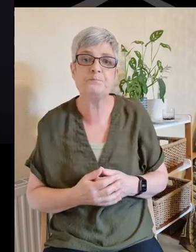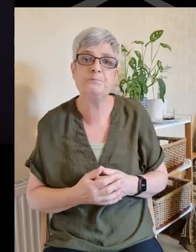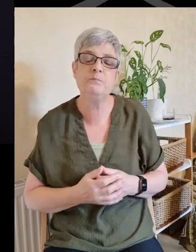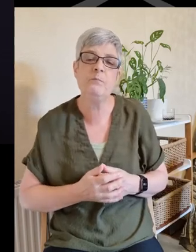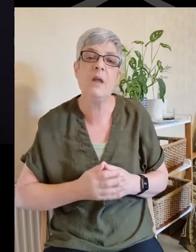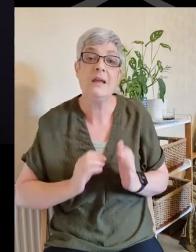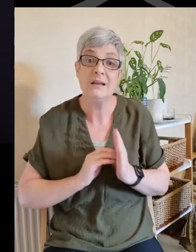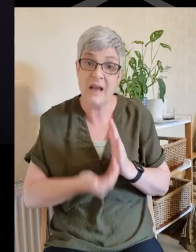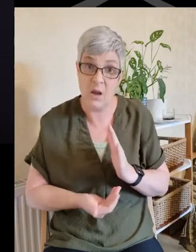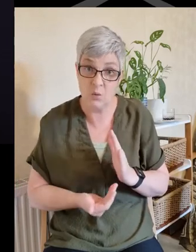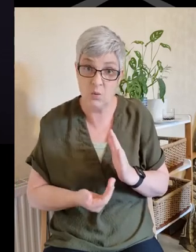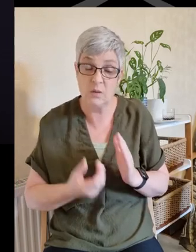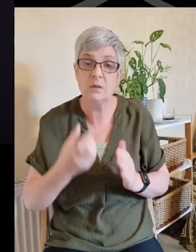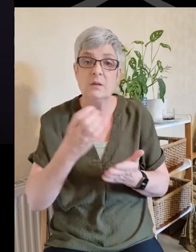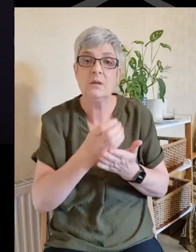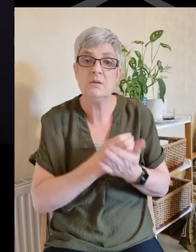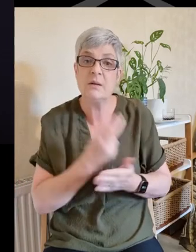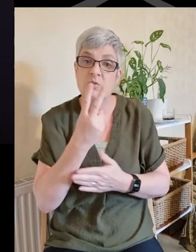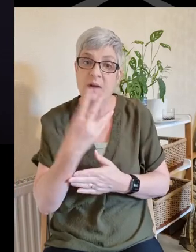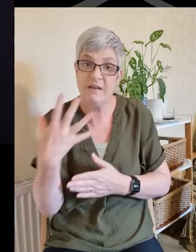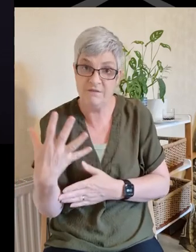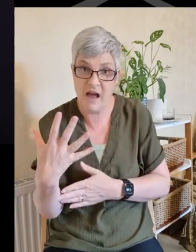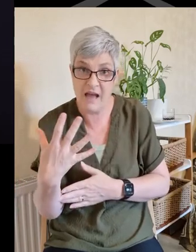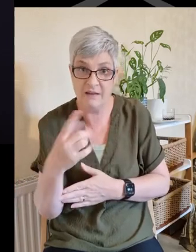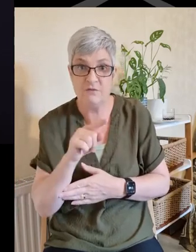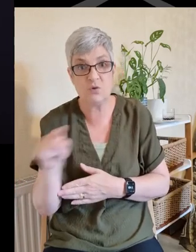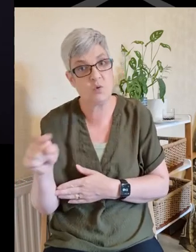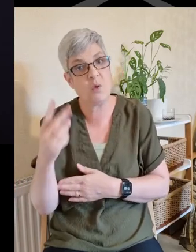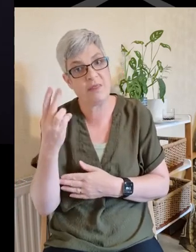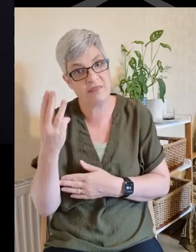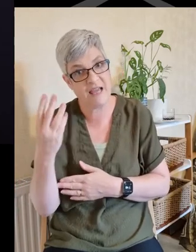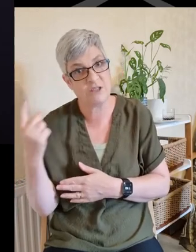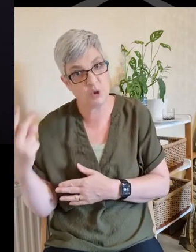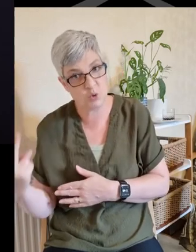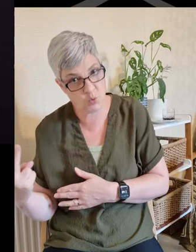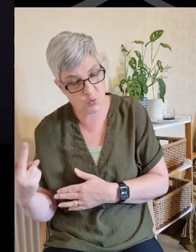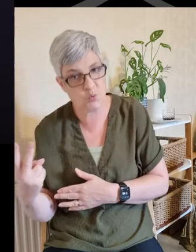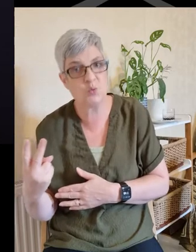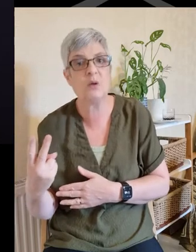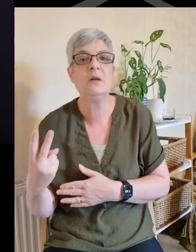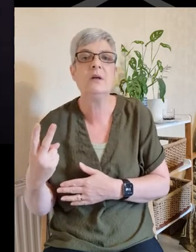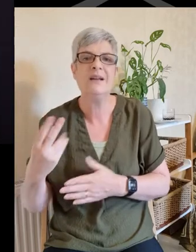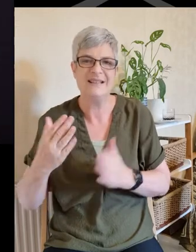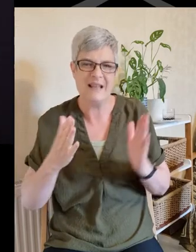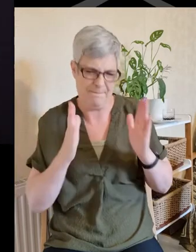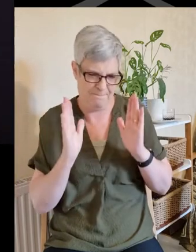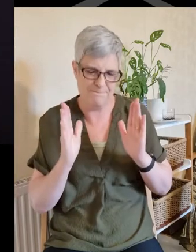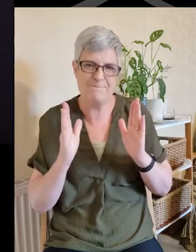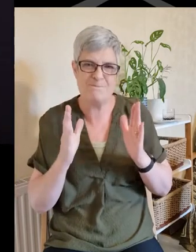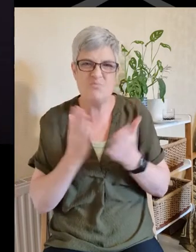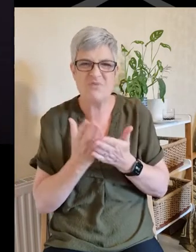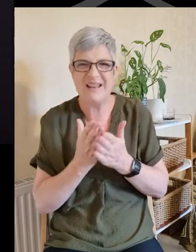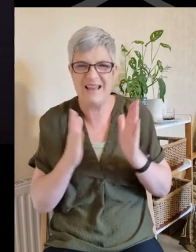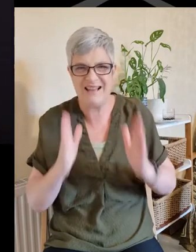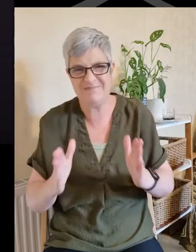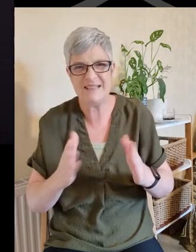And now in chapters 25 to 32, a kind of discrete section in the book of